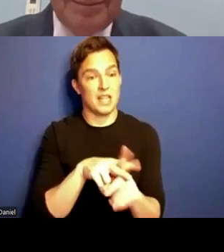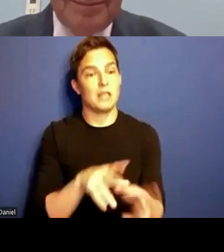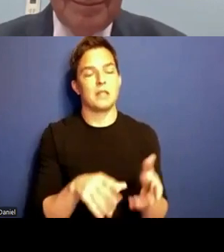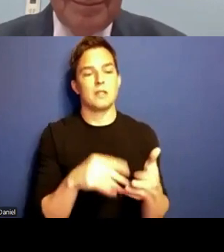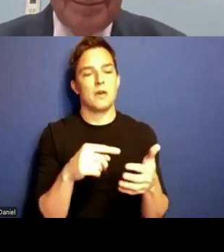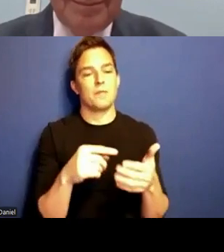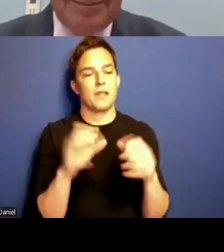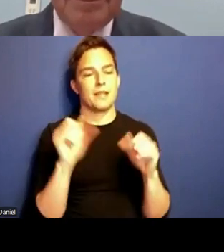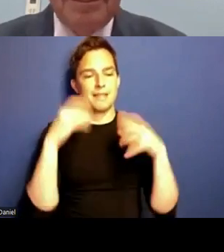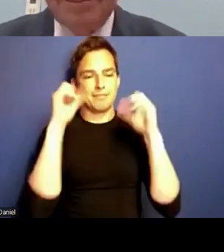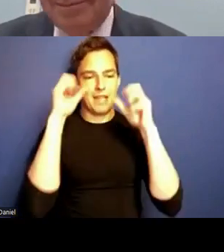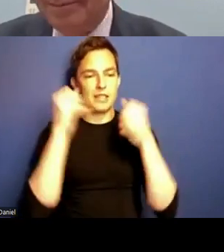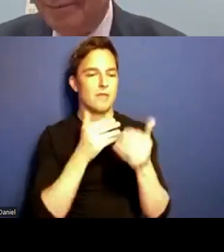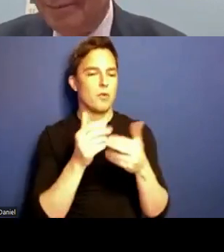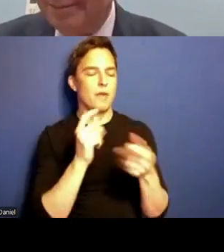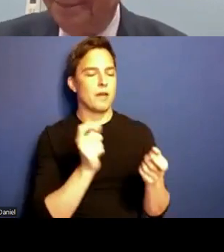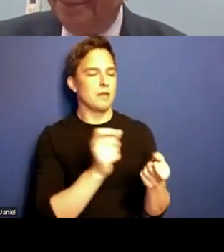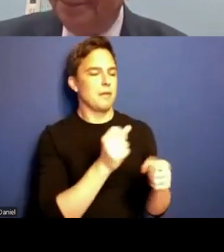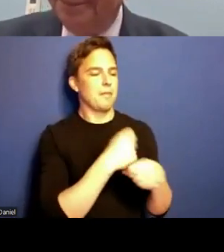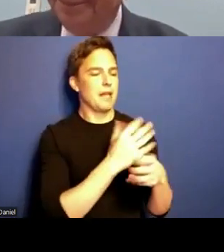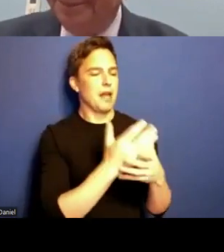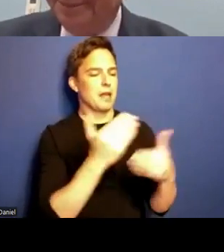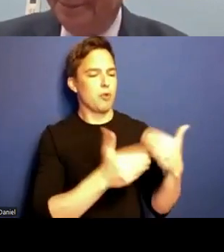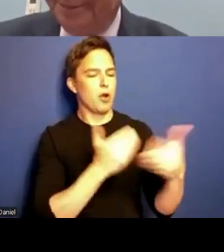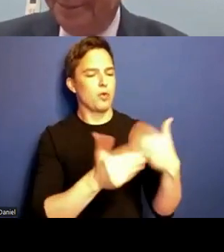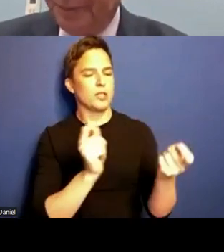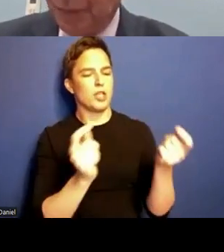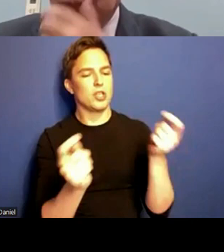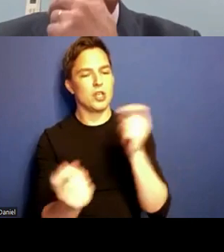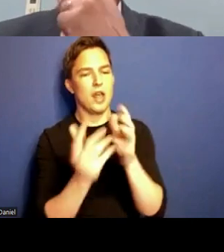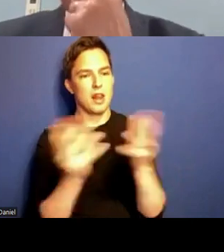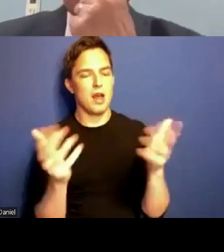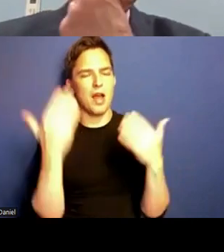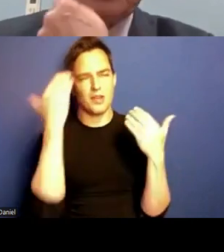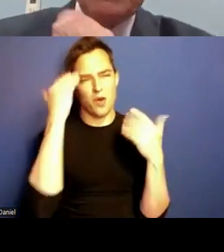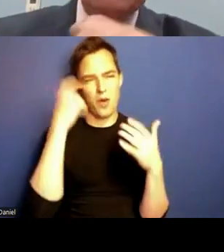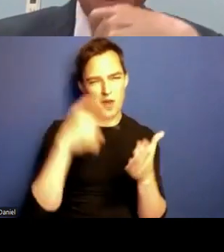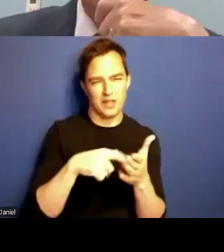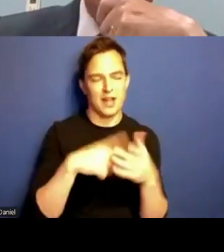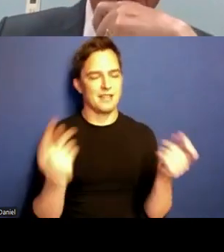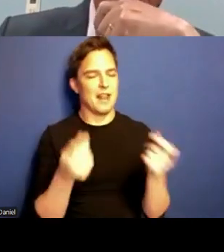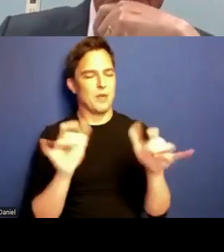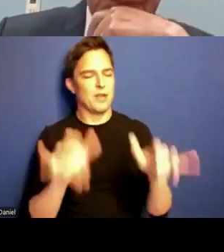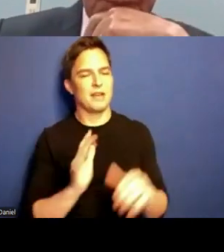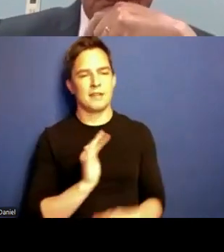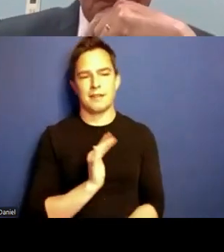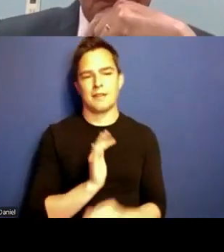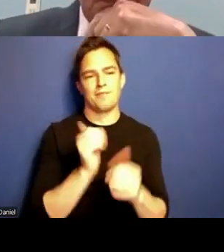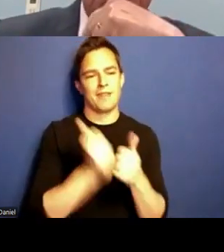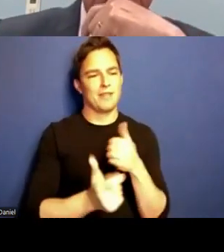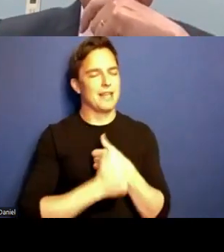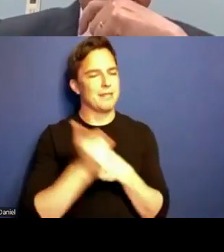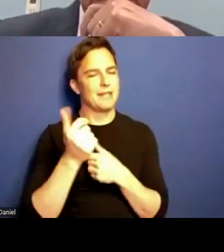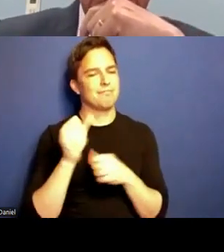Although I know we have made a tremendous amount of progress, don't get me wrong. I know that, and I celebrate that each and every chance I